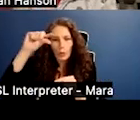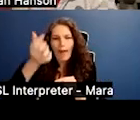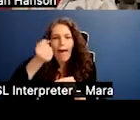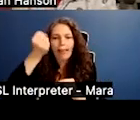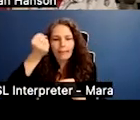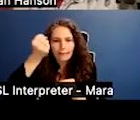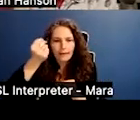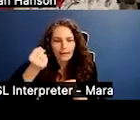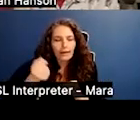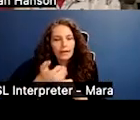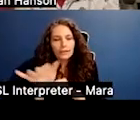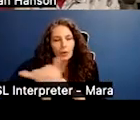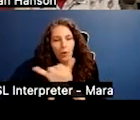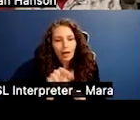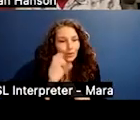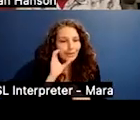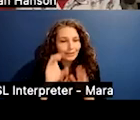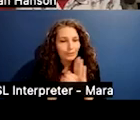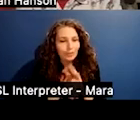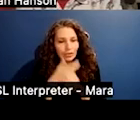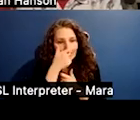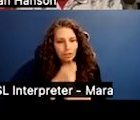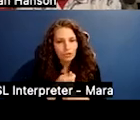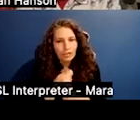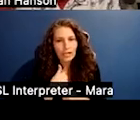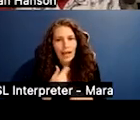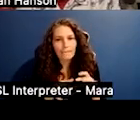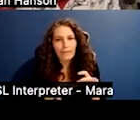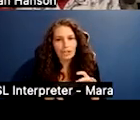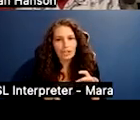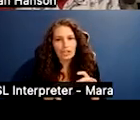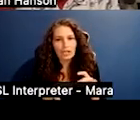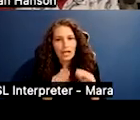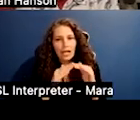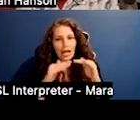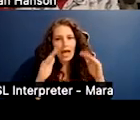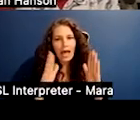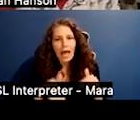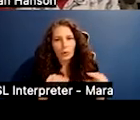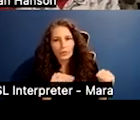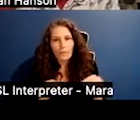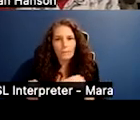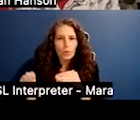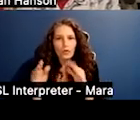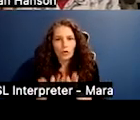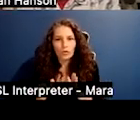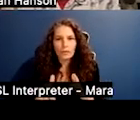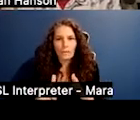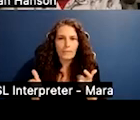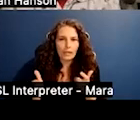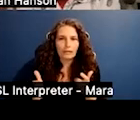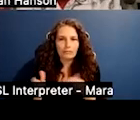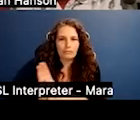So this was also interesting. I mentioned house movers were the big trade that was in demand after an earthquake. It was that